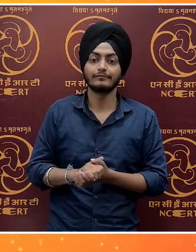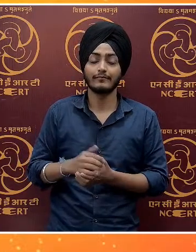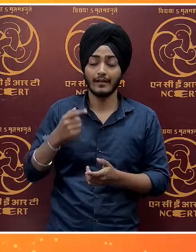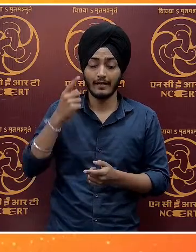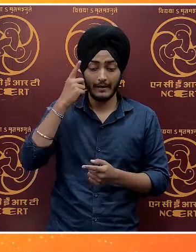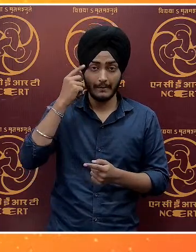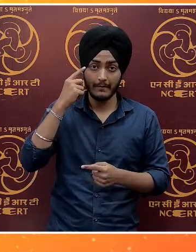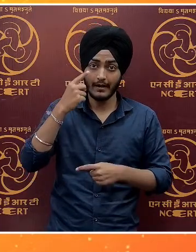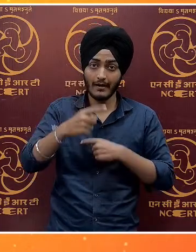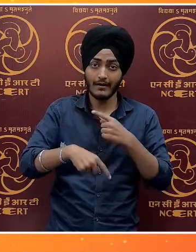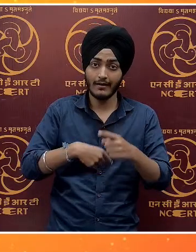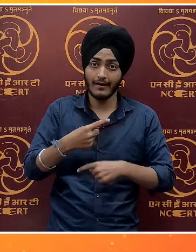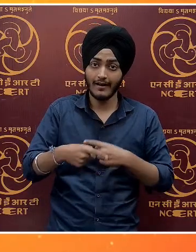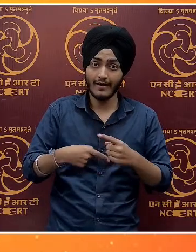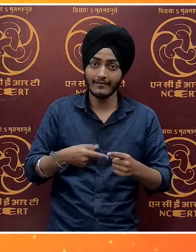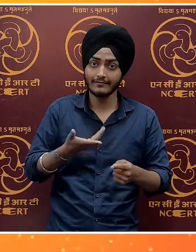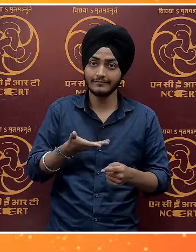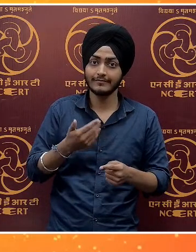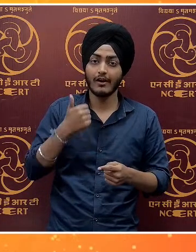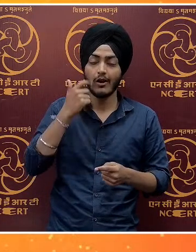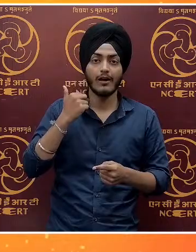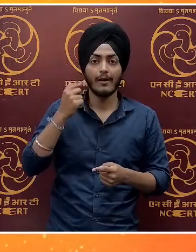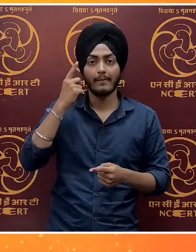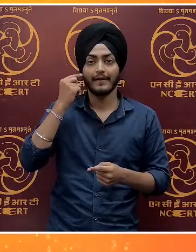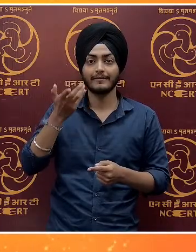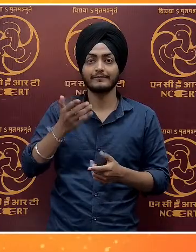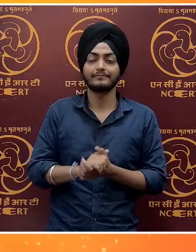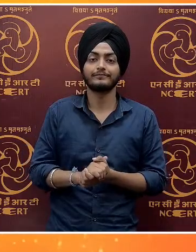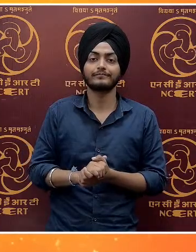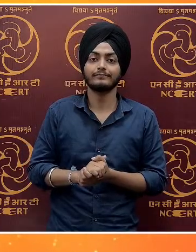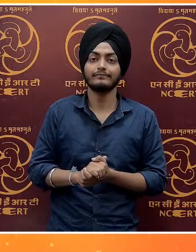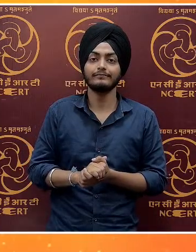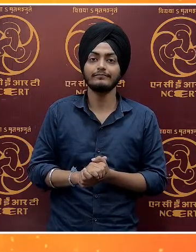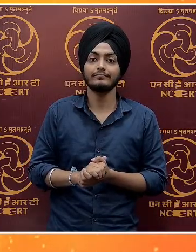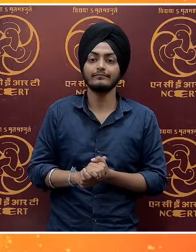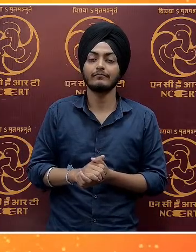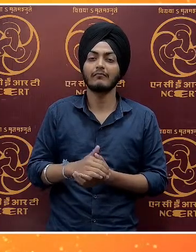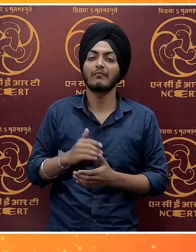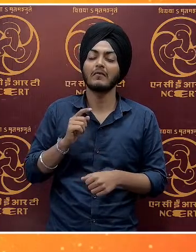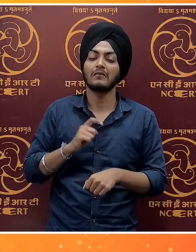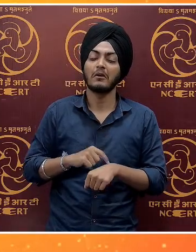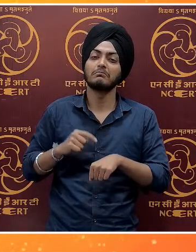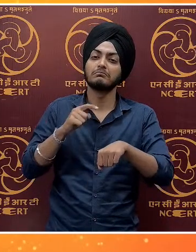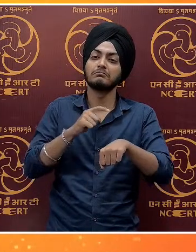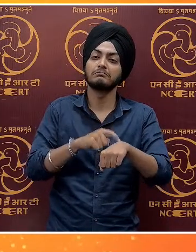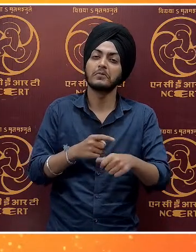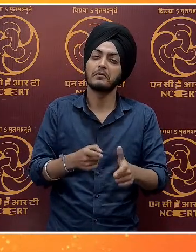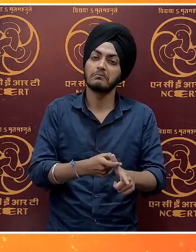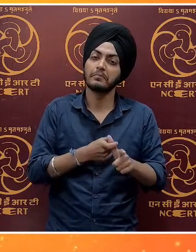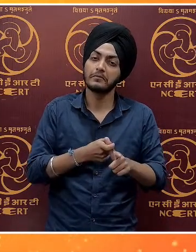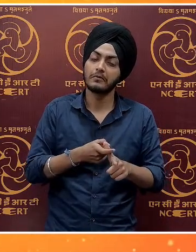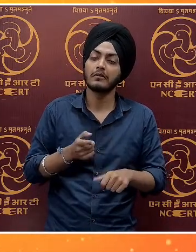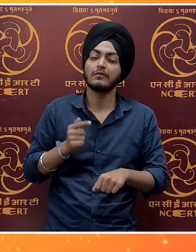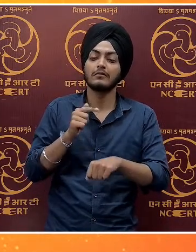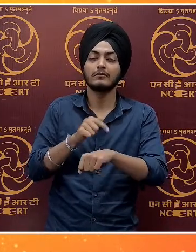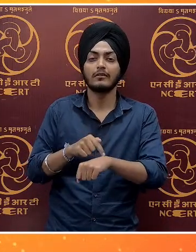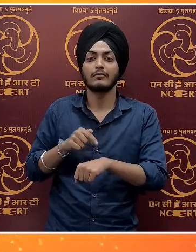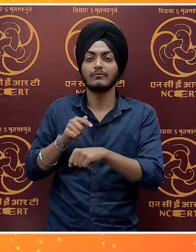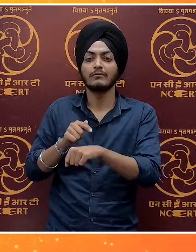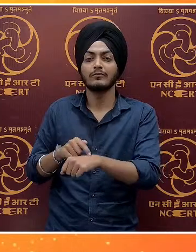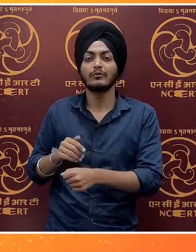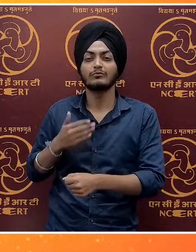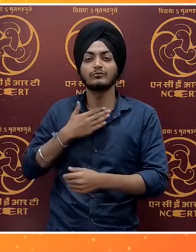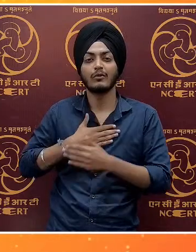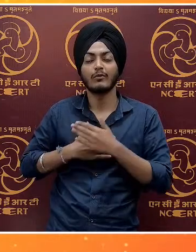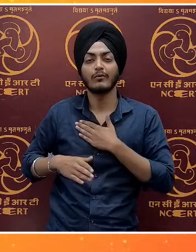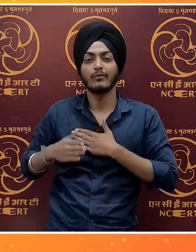is black. Sometimes fast, sometimes slow. Why sometimes fast? Why sometimes slow?